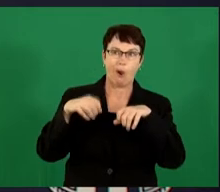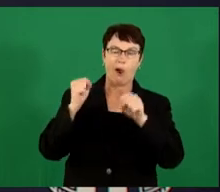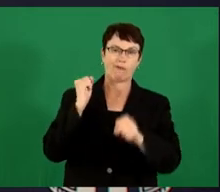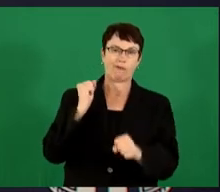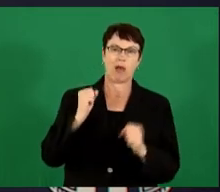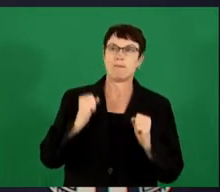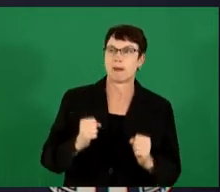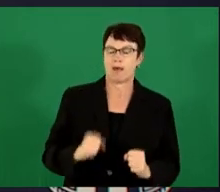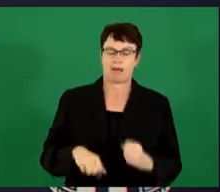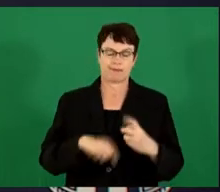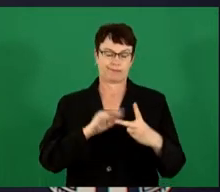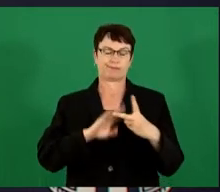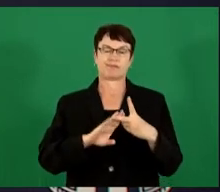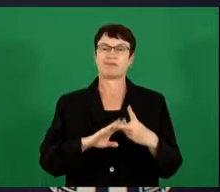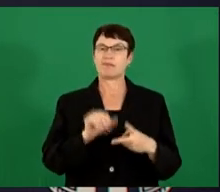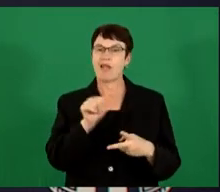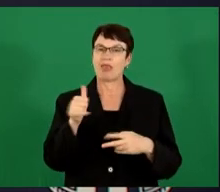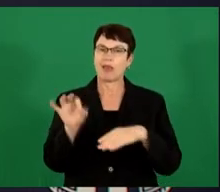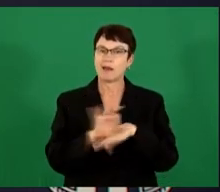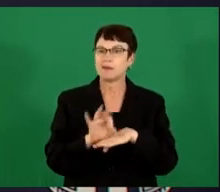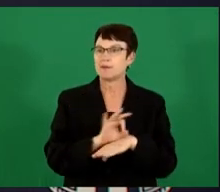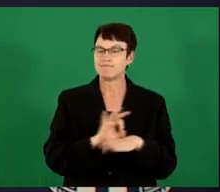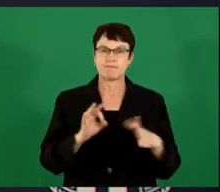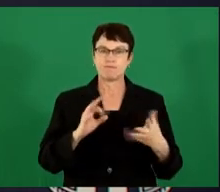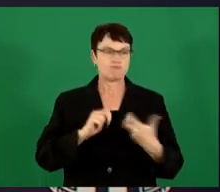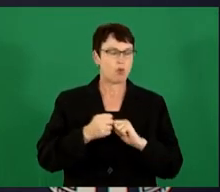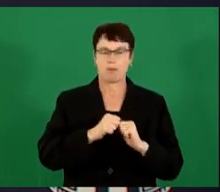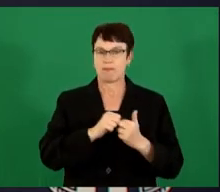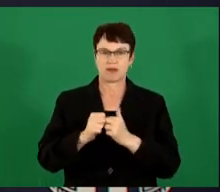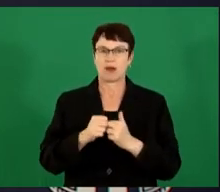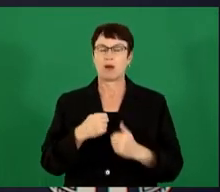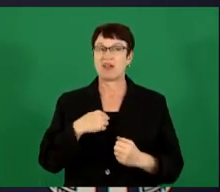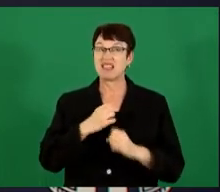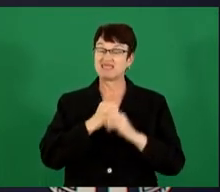the bank now forecasts GDP growth of only